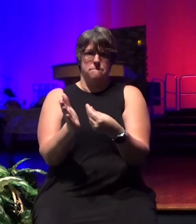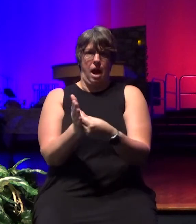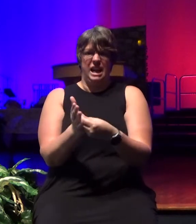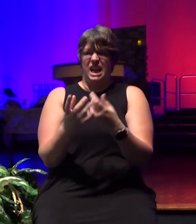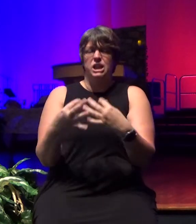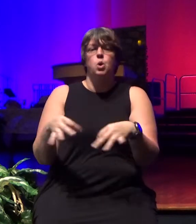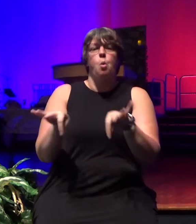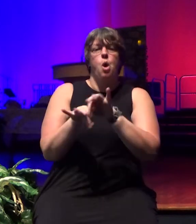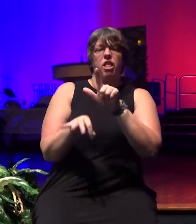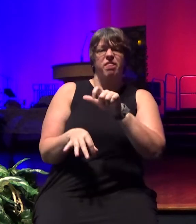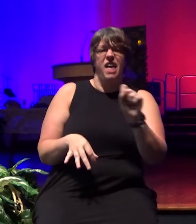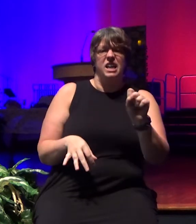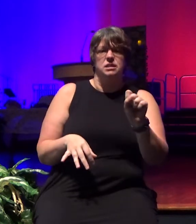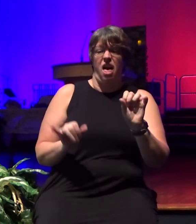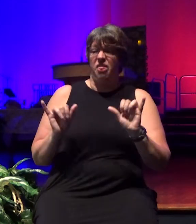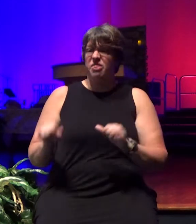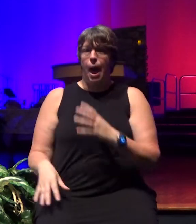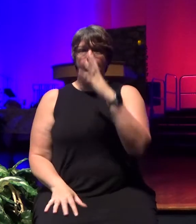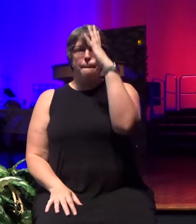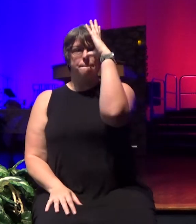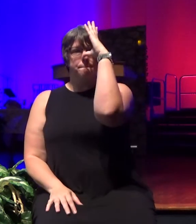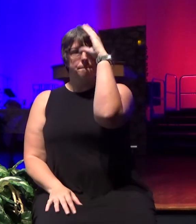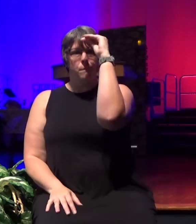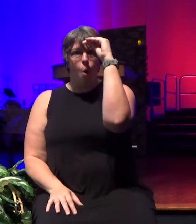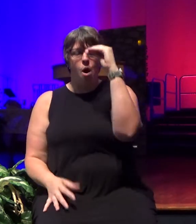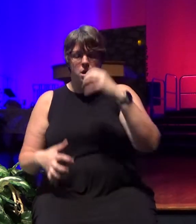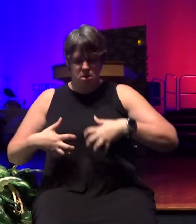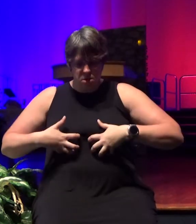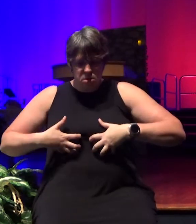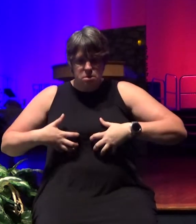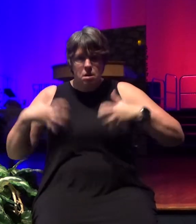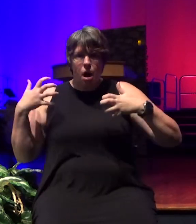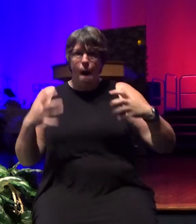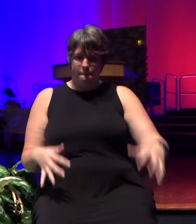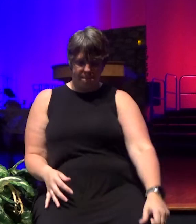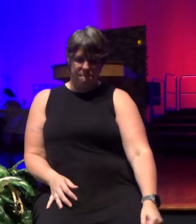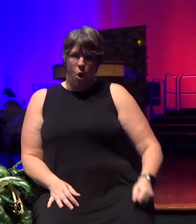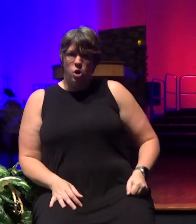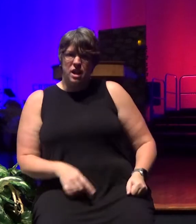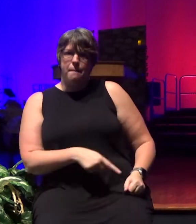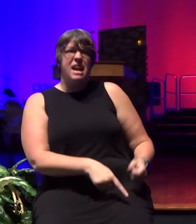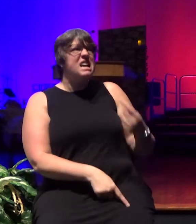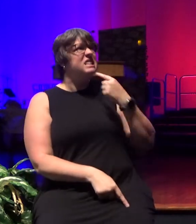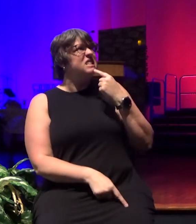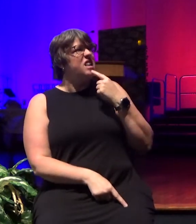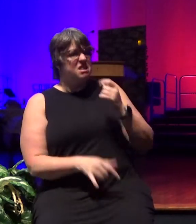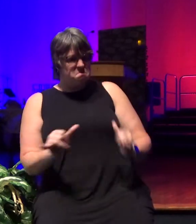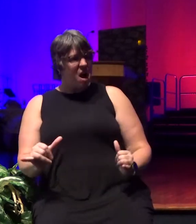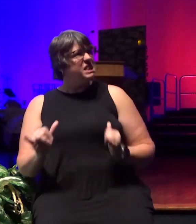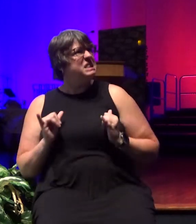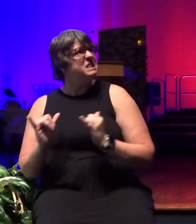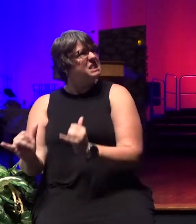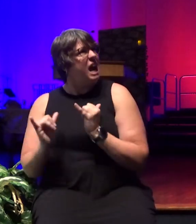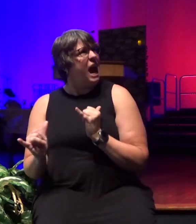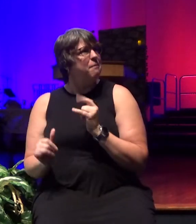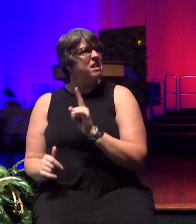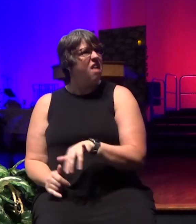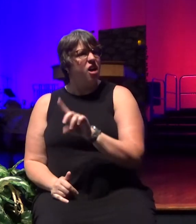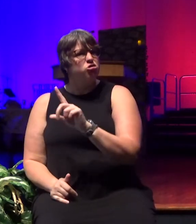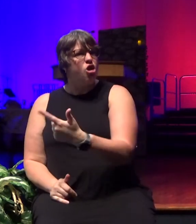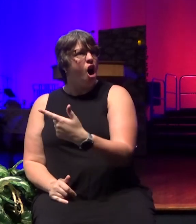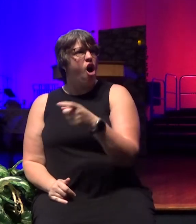up his pant leg and showed his brace and showed his leg. And he says, "He's not worthless, nor am I. And he needs somebody who's going to understand